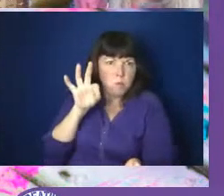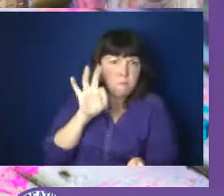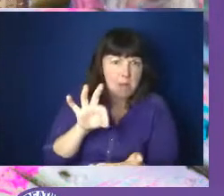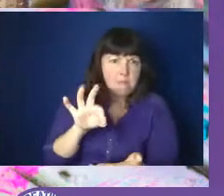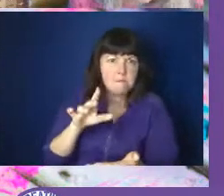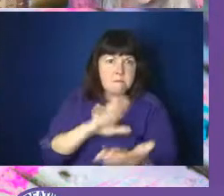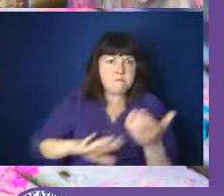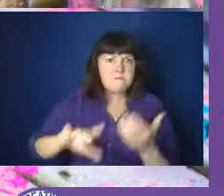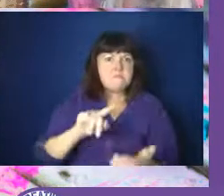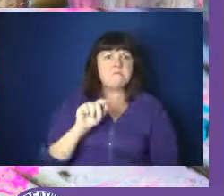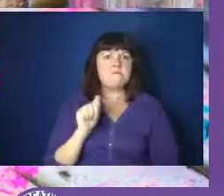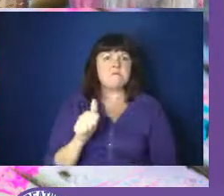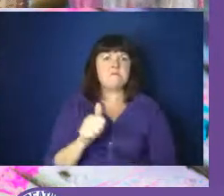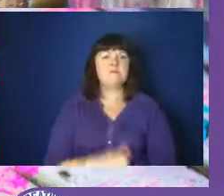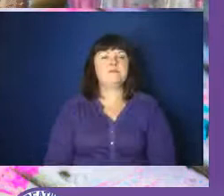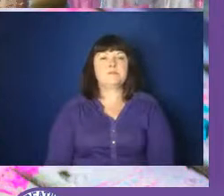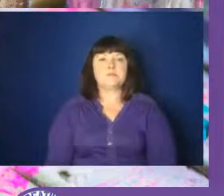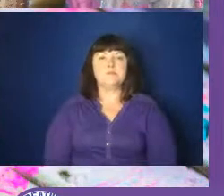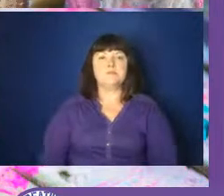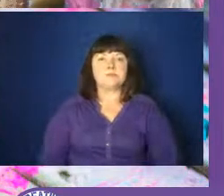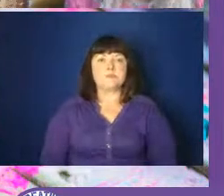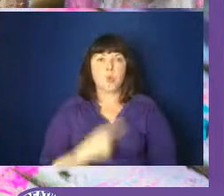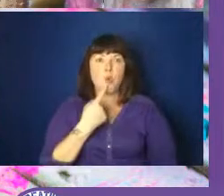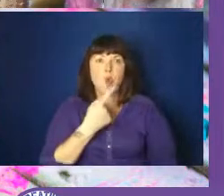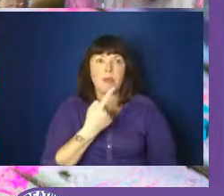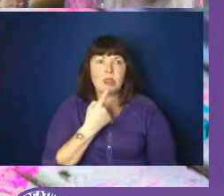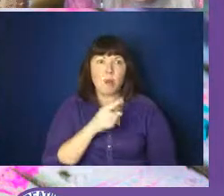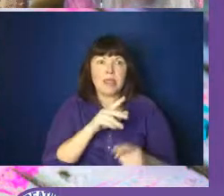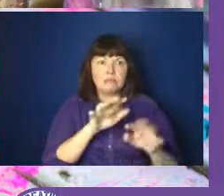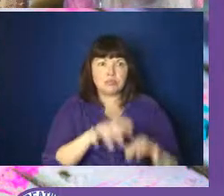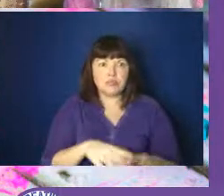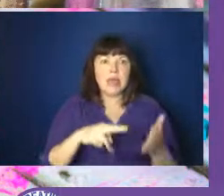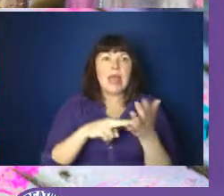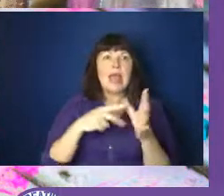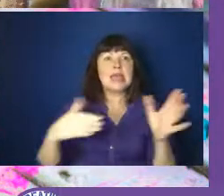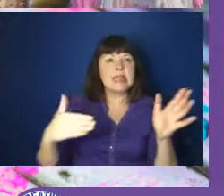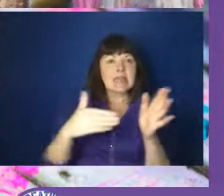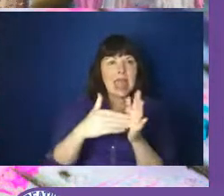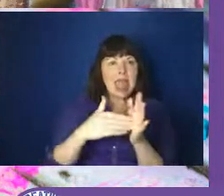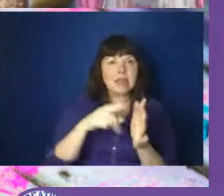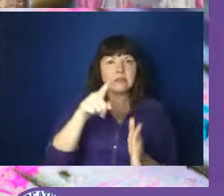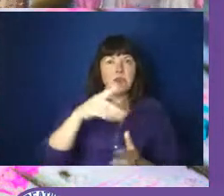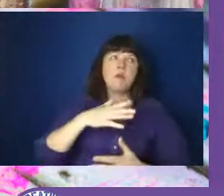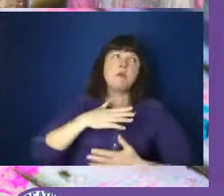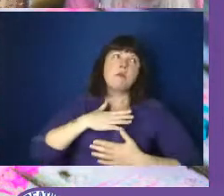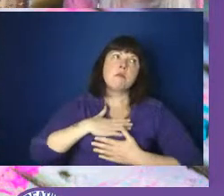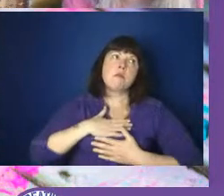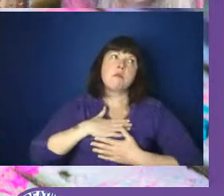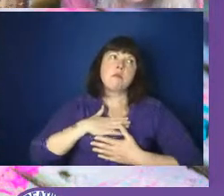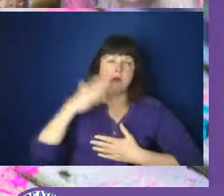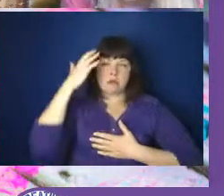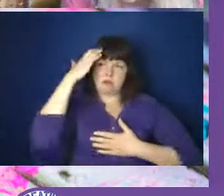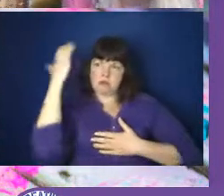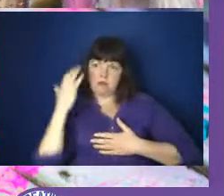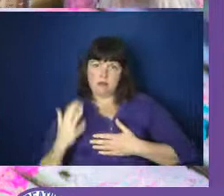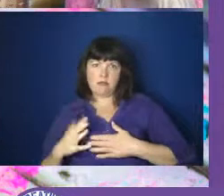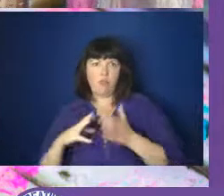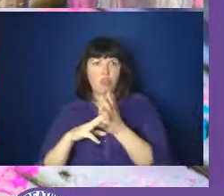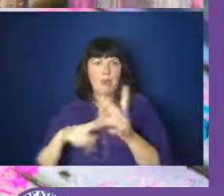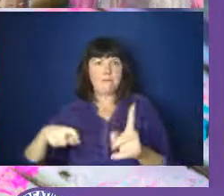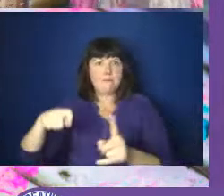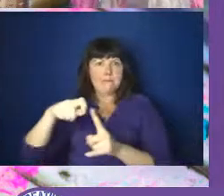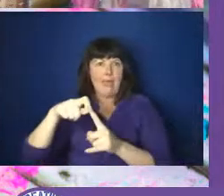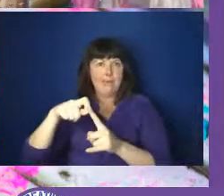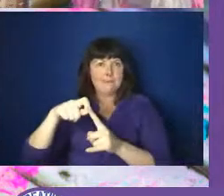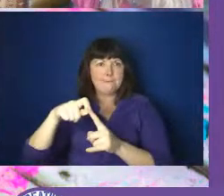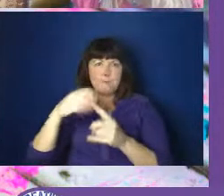mean, oh, yeah, we've got some more comments. Now, says, love the map collaging idea, Caroline. It's great. And